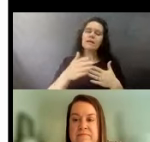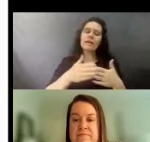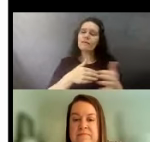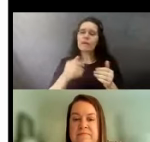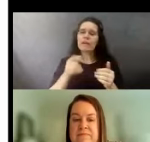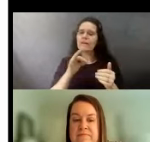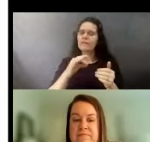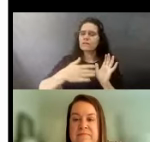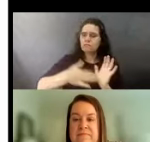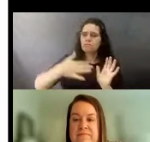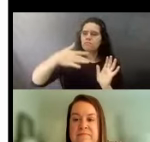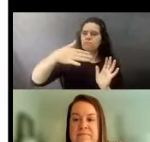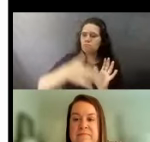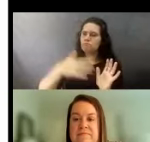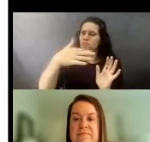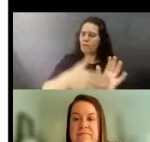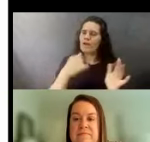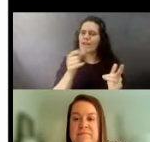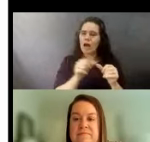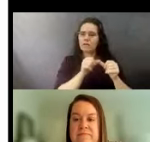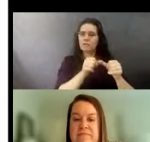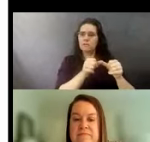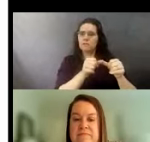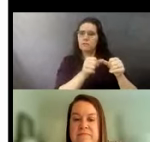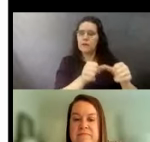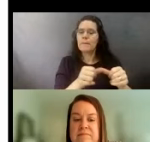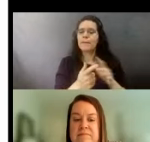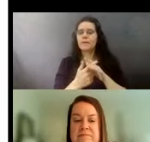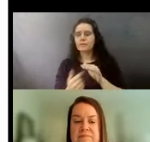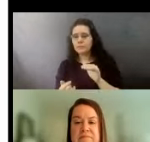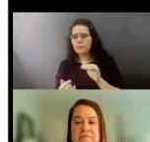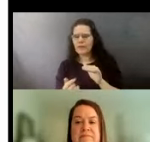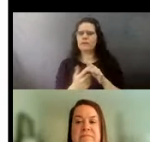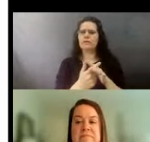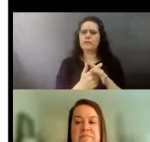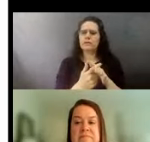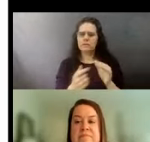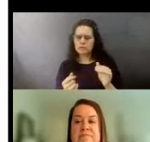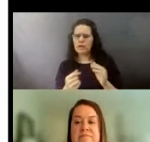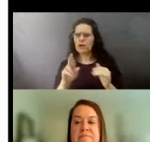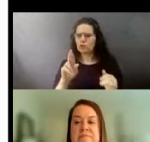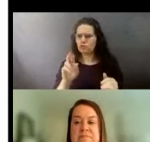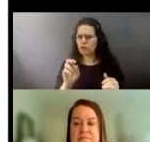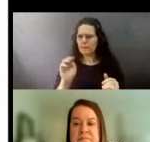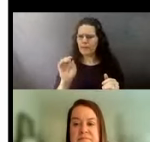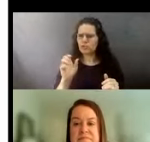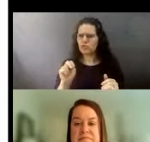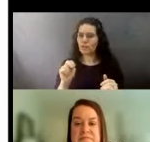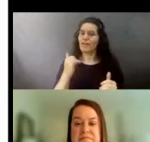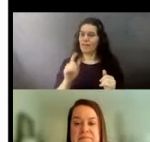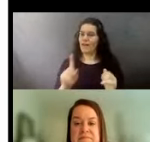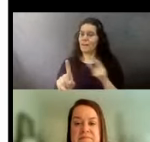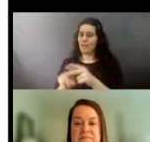episodic or goes in and out of remission. And that's really important for long COVID because